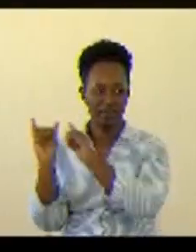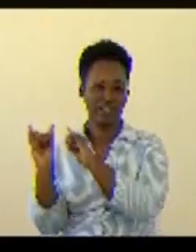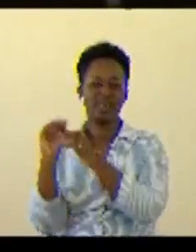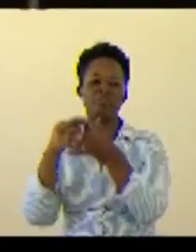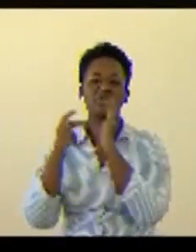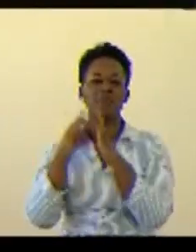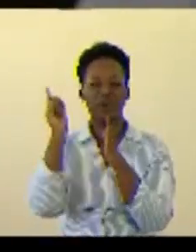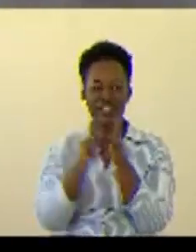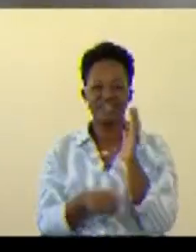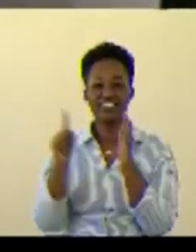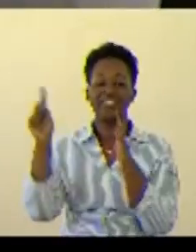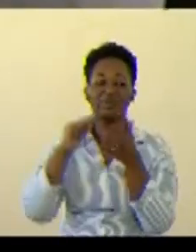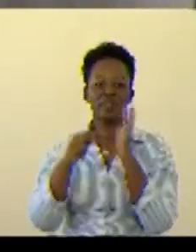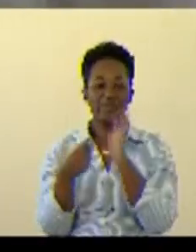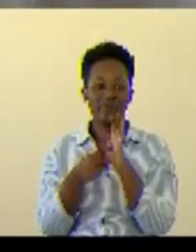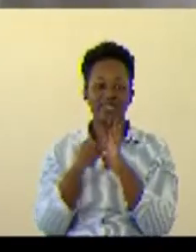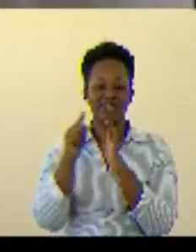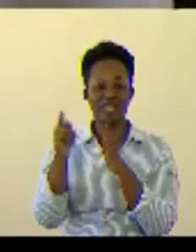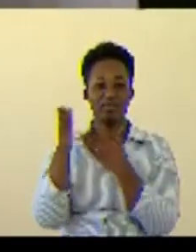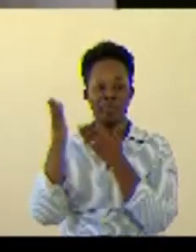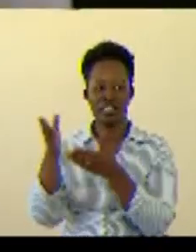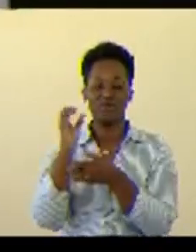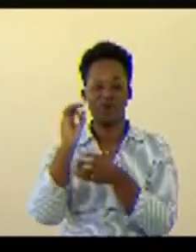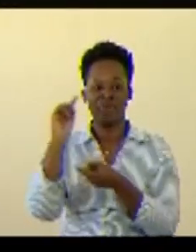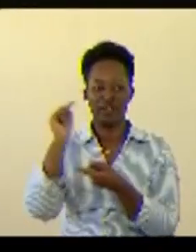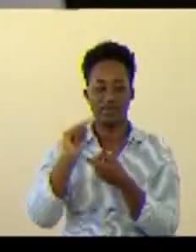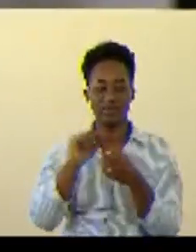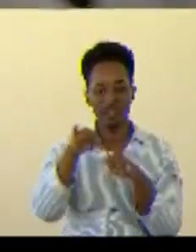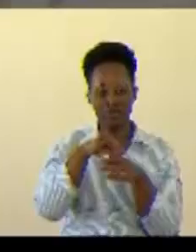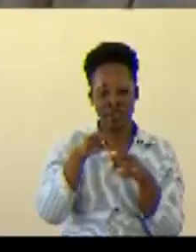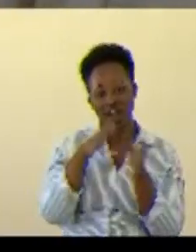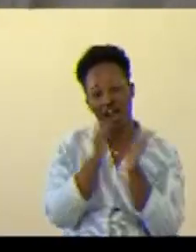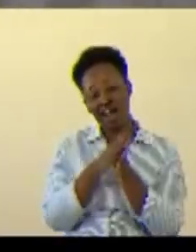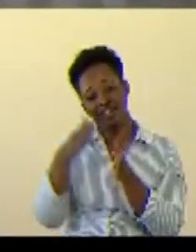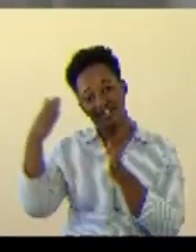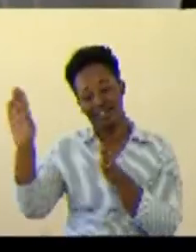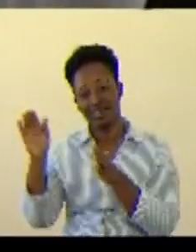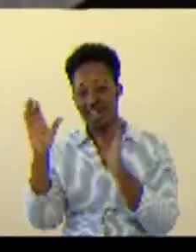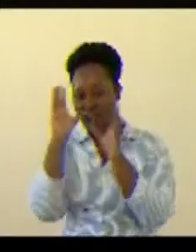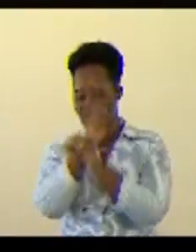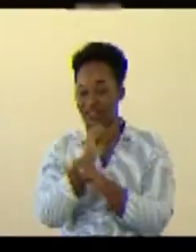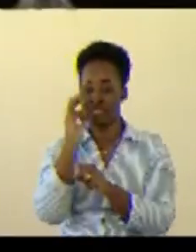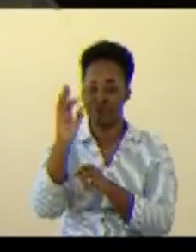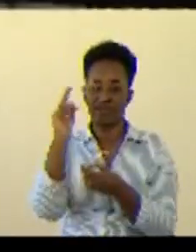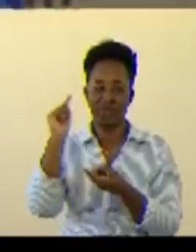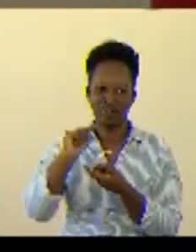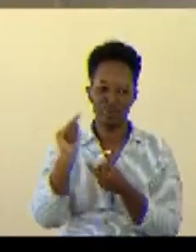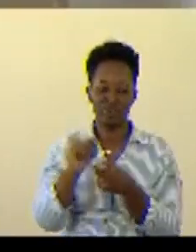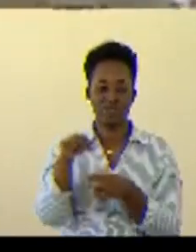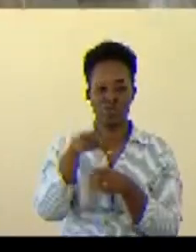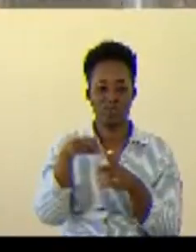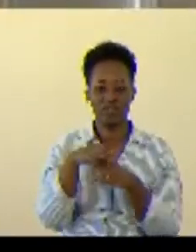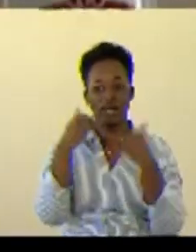it mean? It means that here, there's the presence of reducing sugars. Here, there's absence of reducing sugars. We can